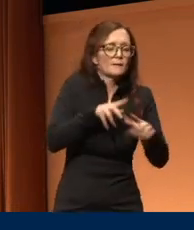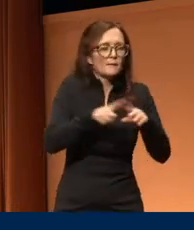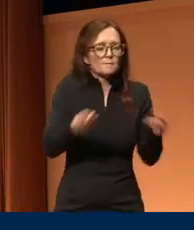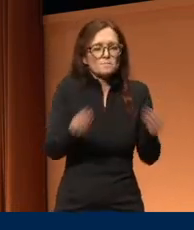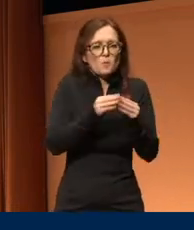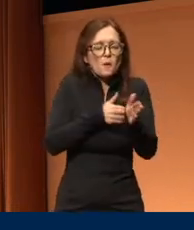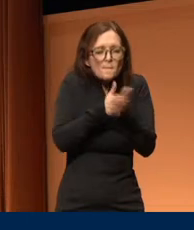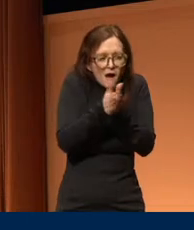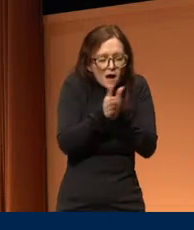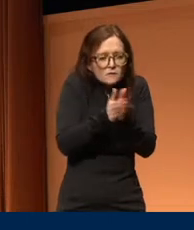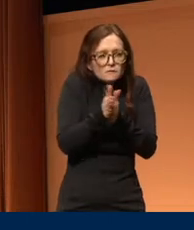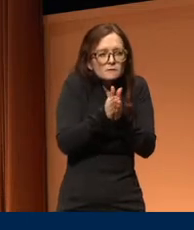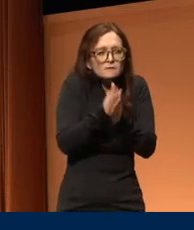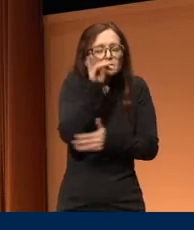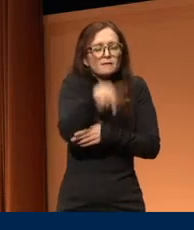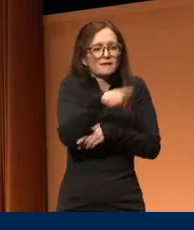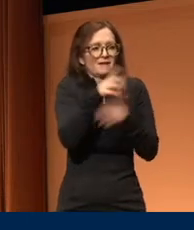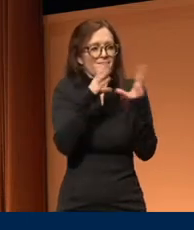passionate. So